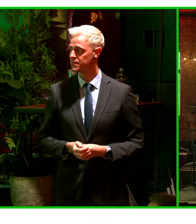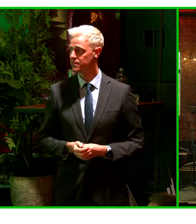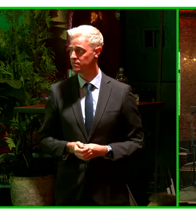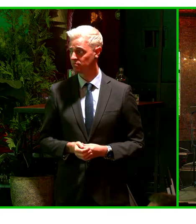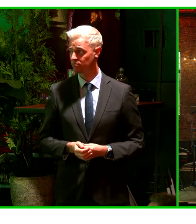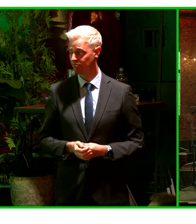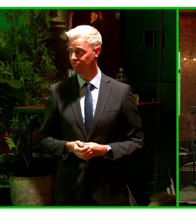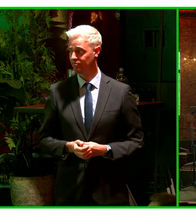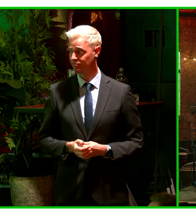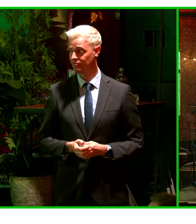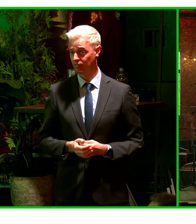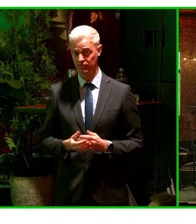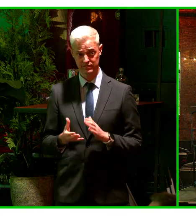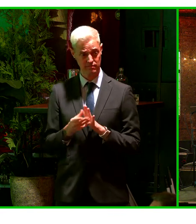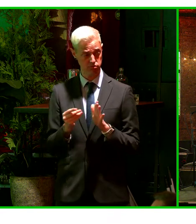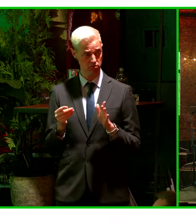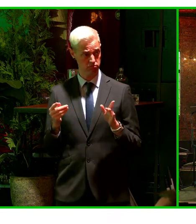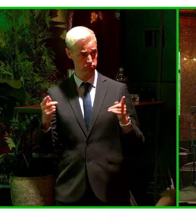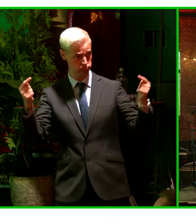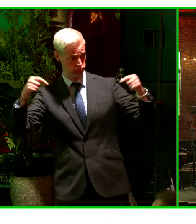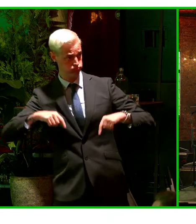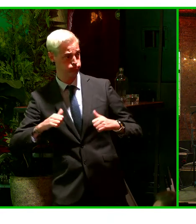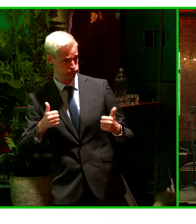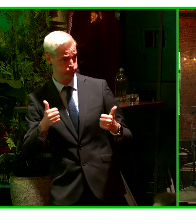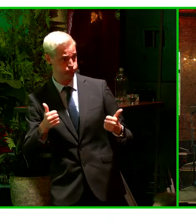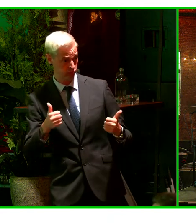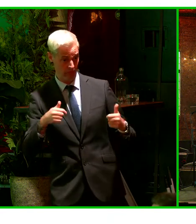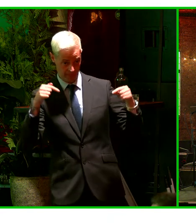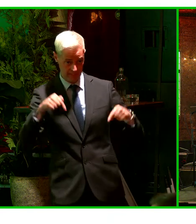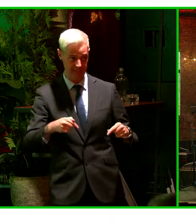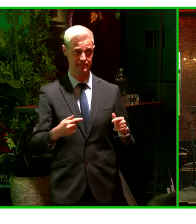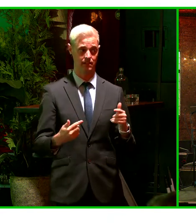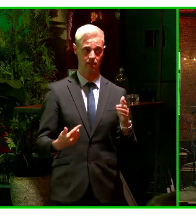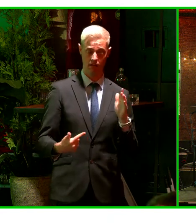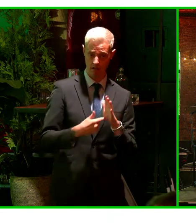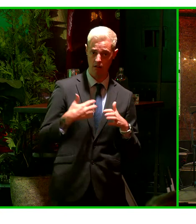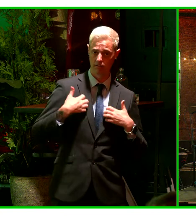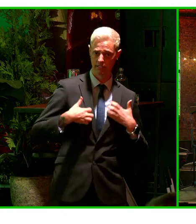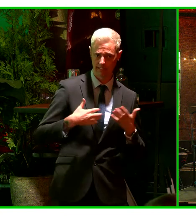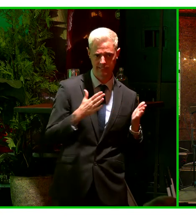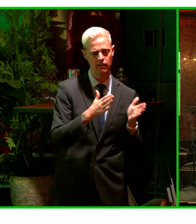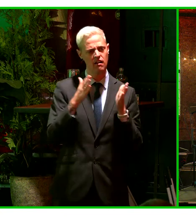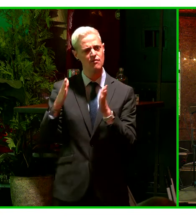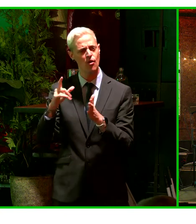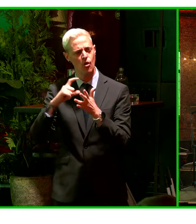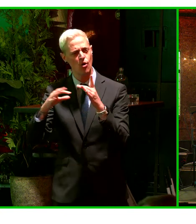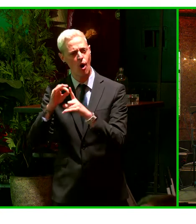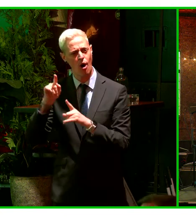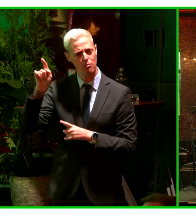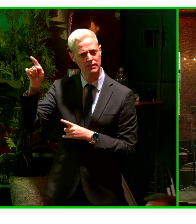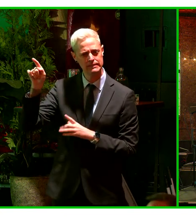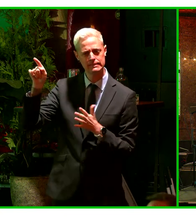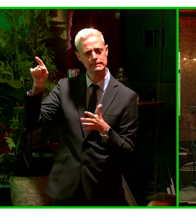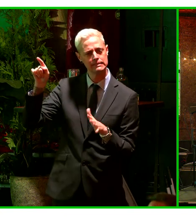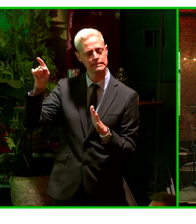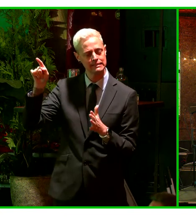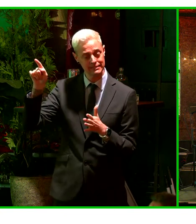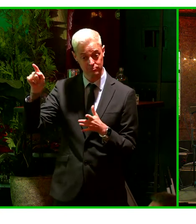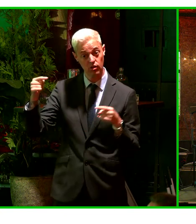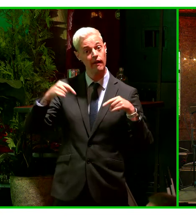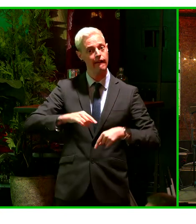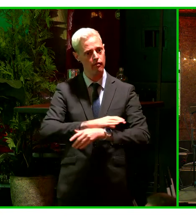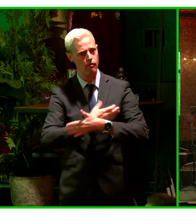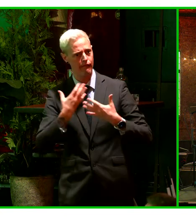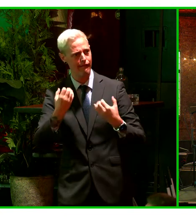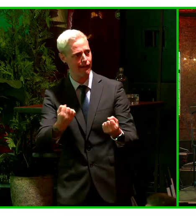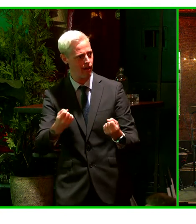Optimistic about things like this, not so much COP, because I think it demonstrates that the kind of the collective efforts of getting things done,